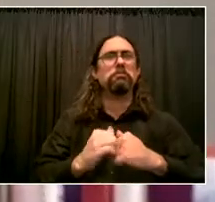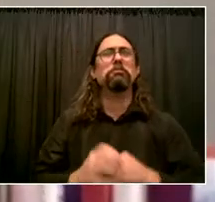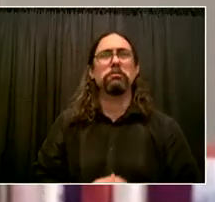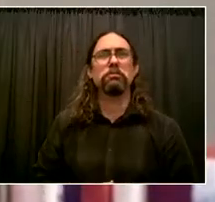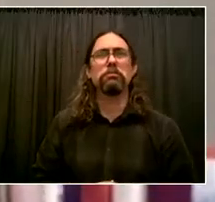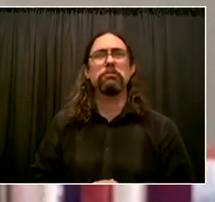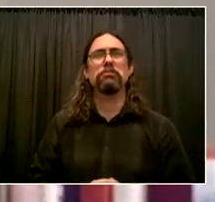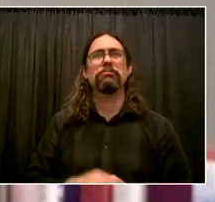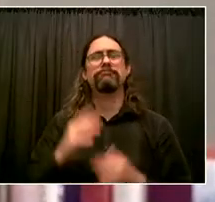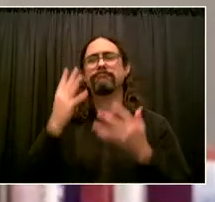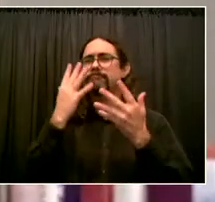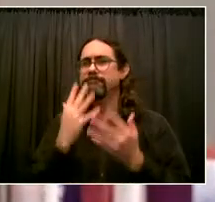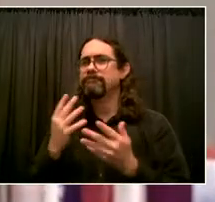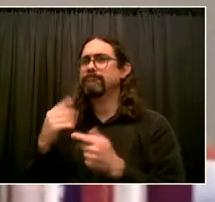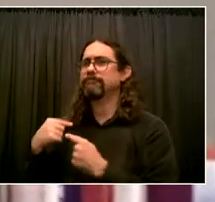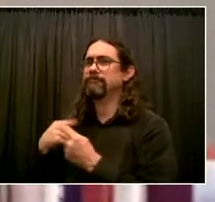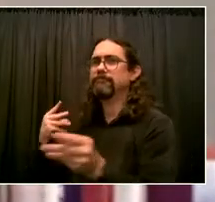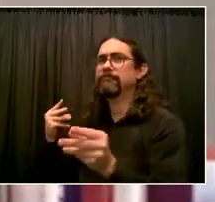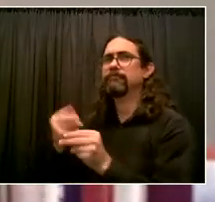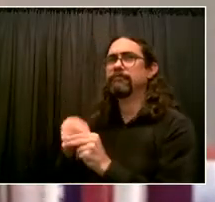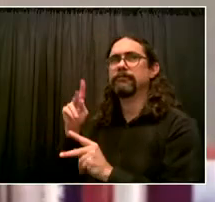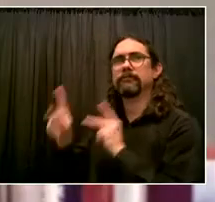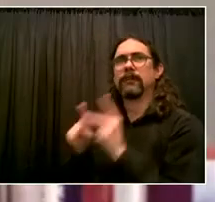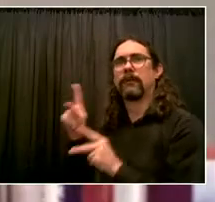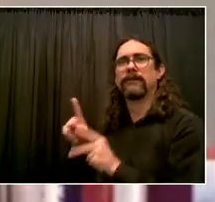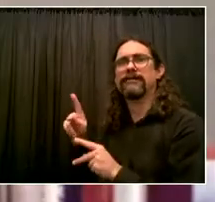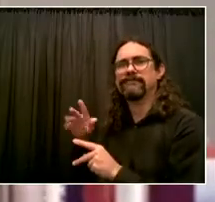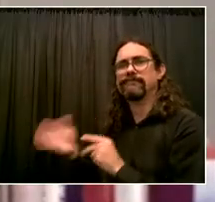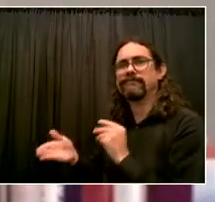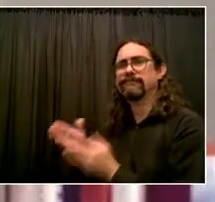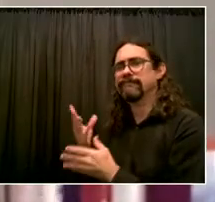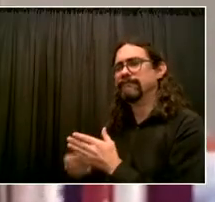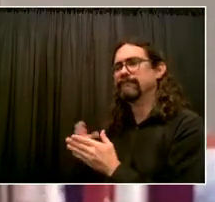the last 2 years of suffering.